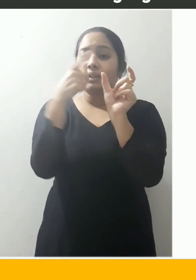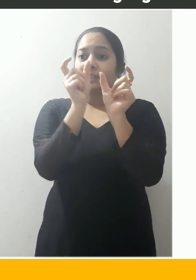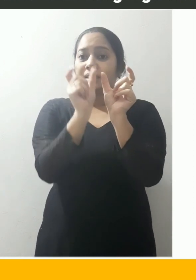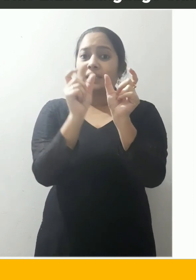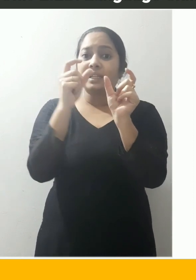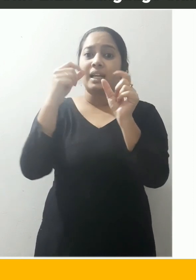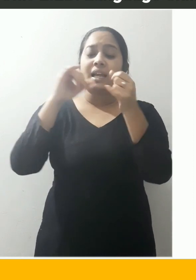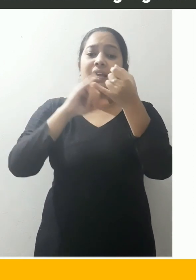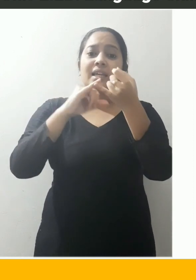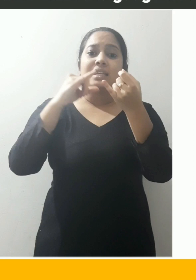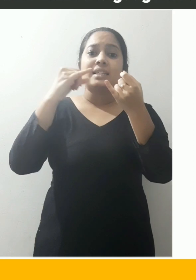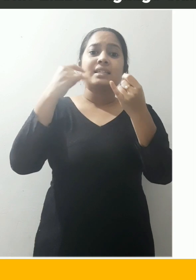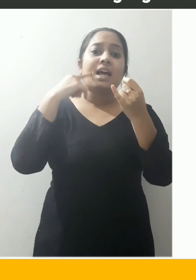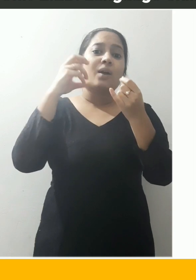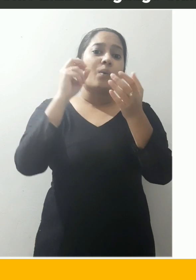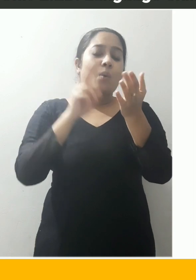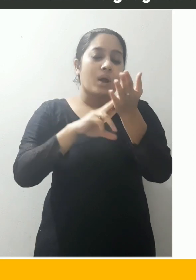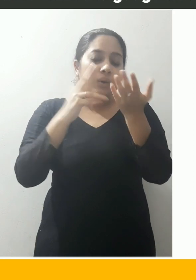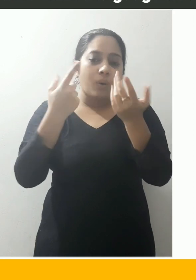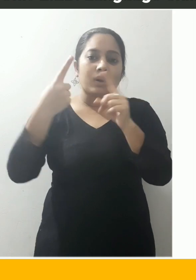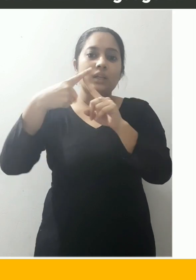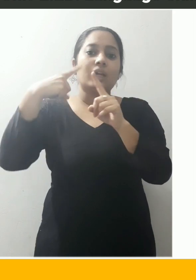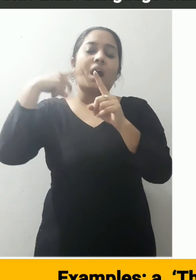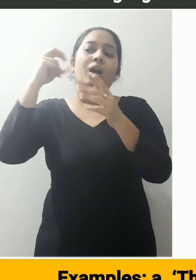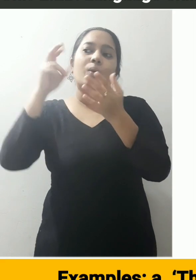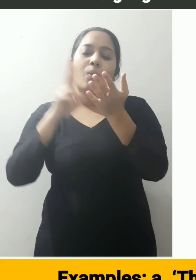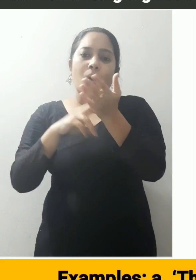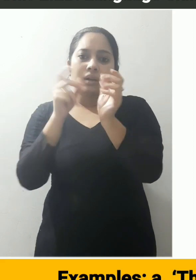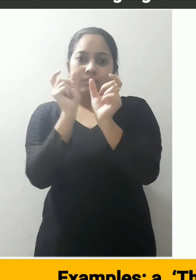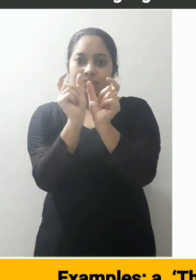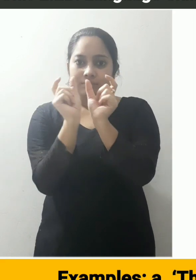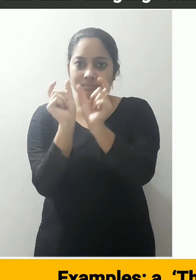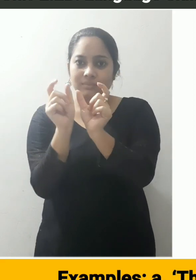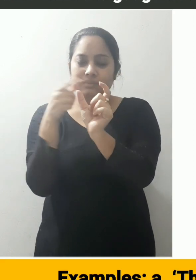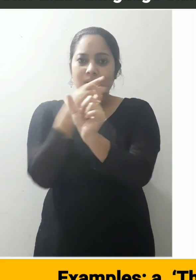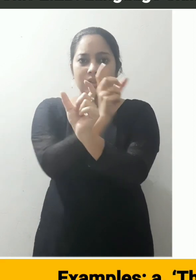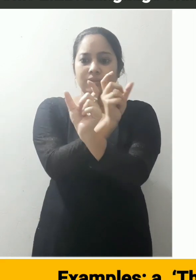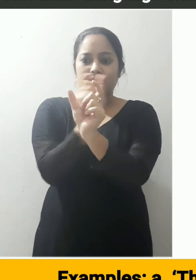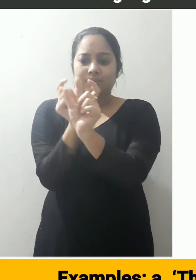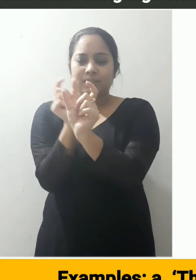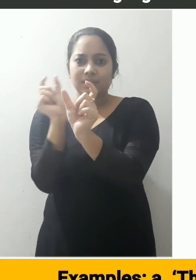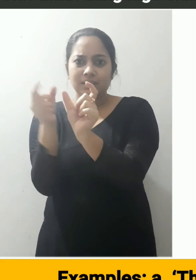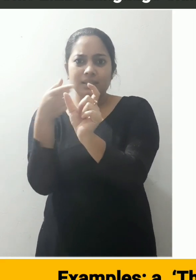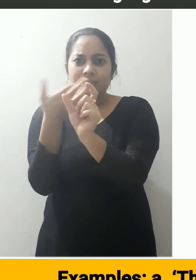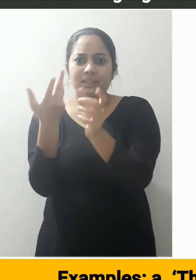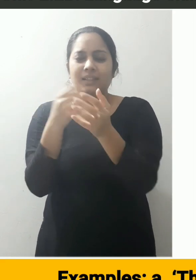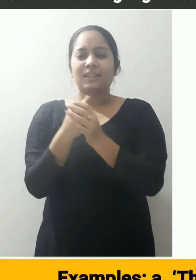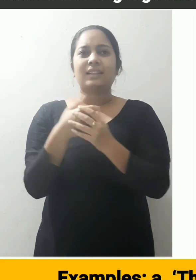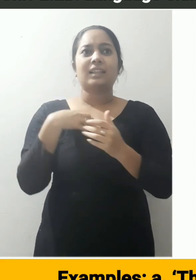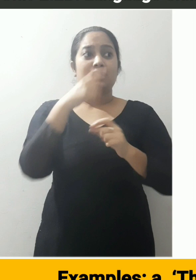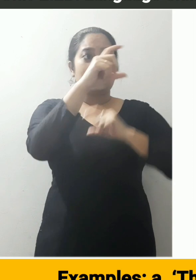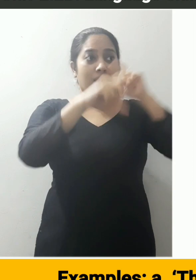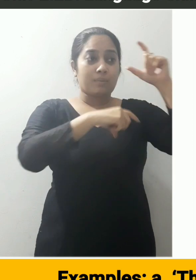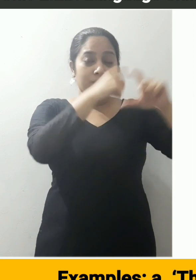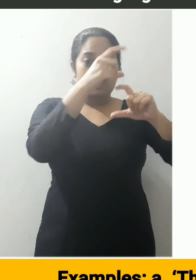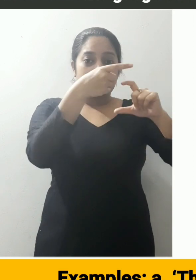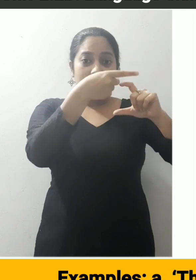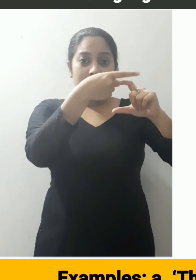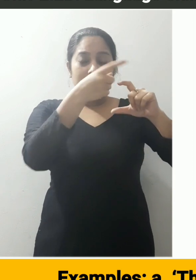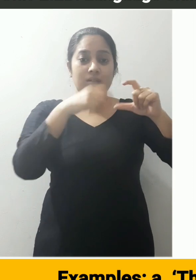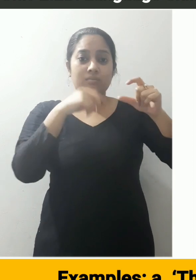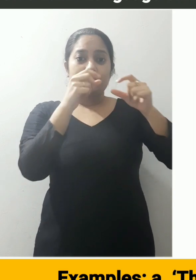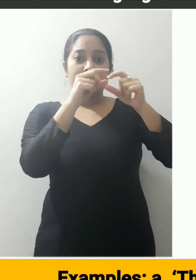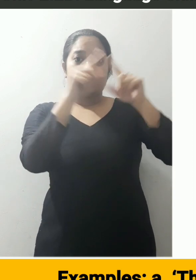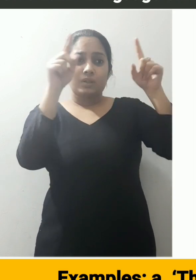and TION. Examples: A. This company channel on your television will give